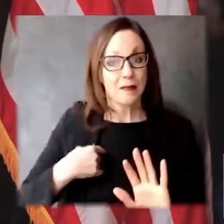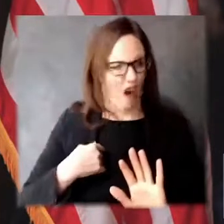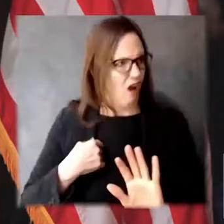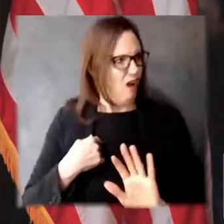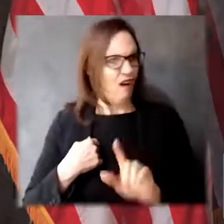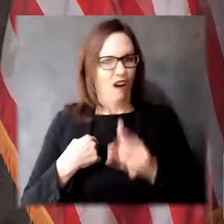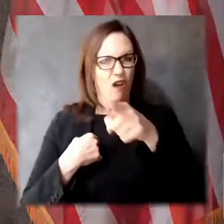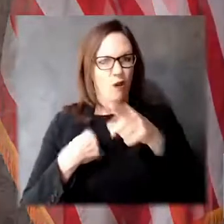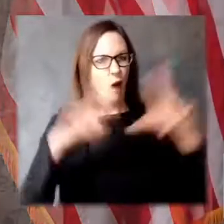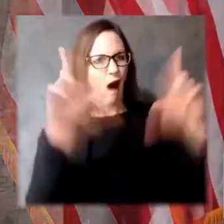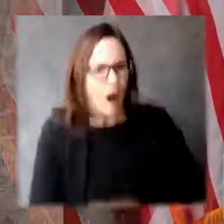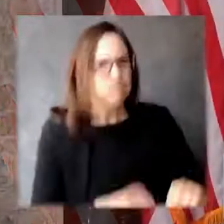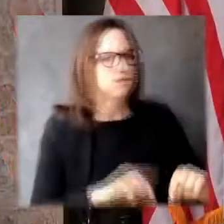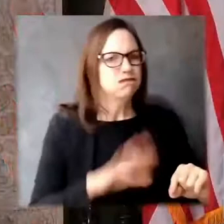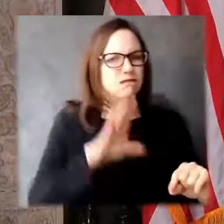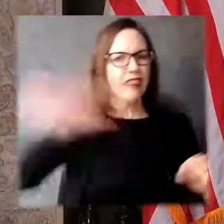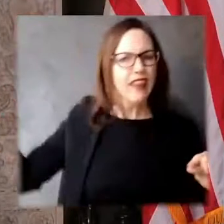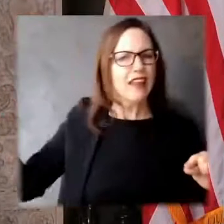back.